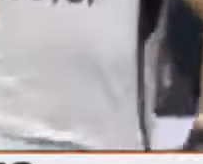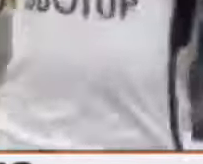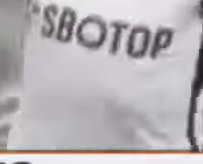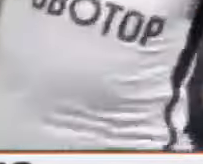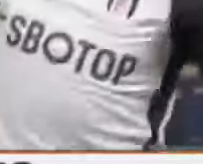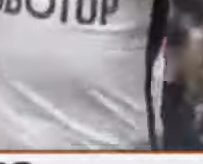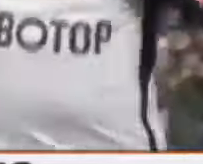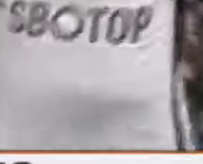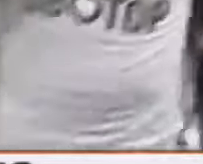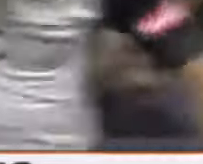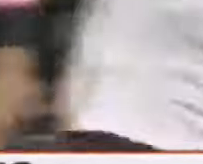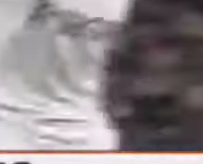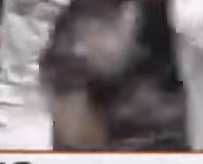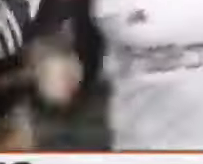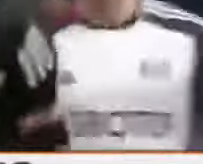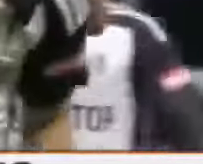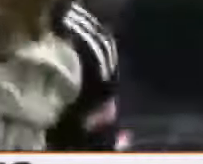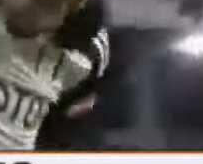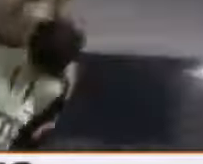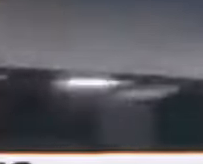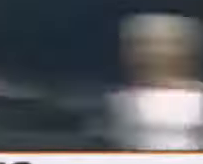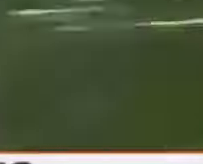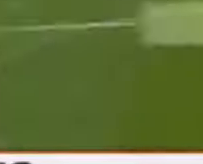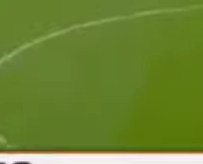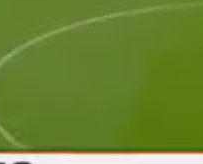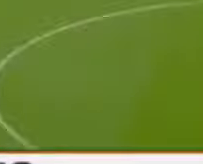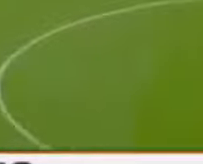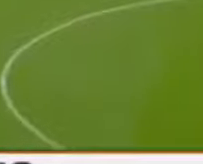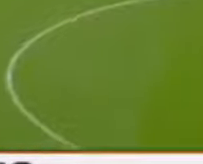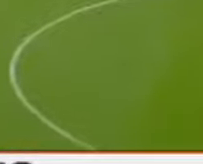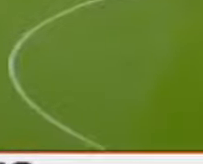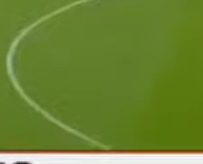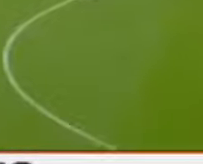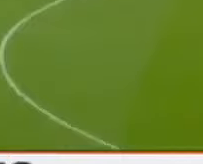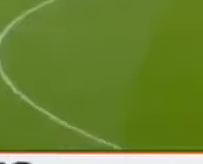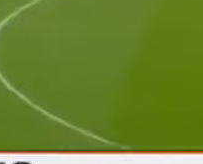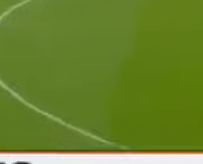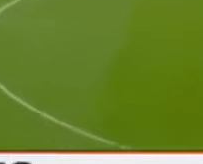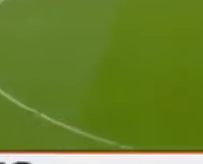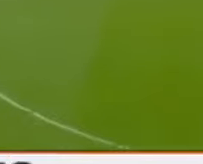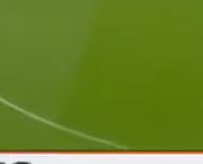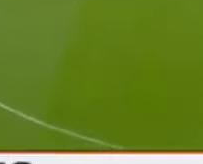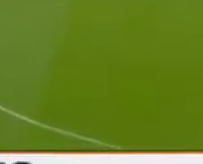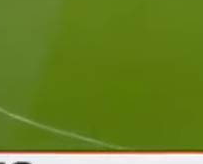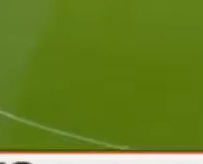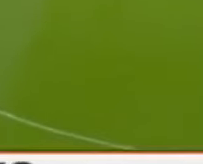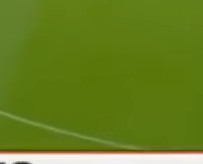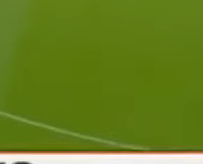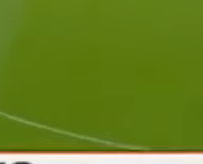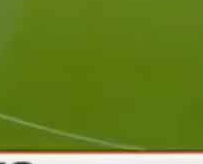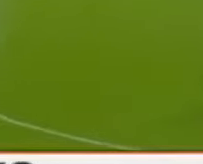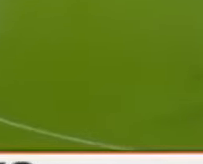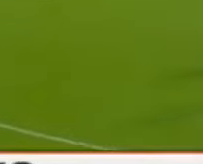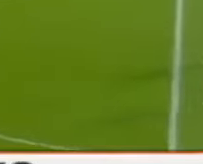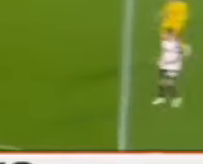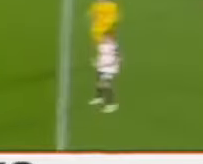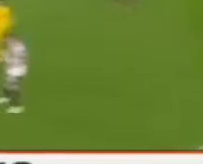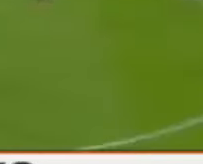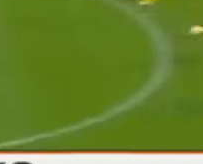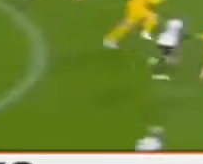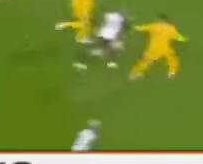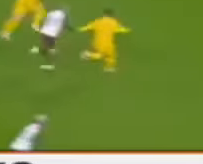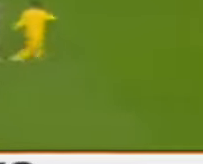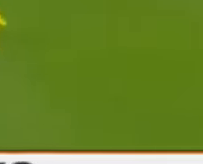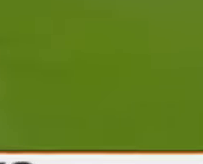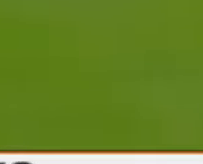And Fulham get the lead for a second time early in the half. For the last 20 minutes, and very much game on at the